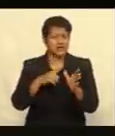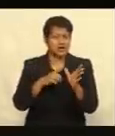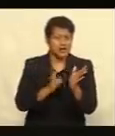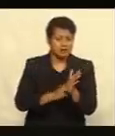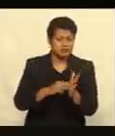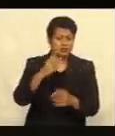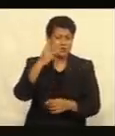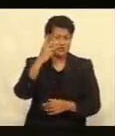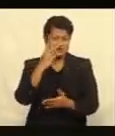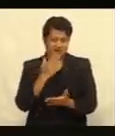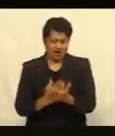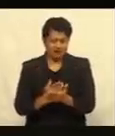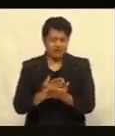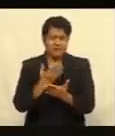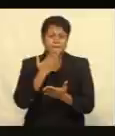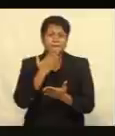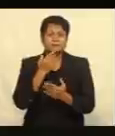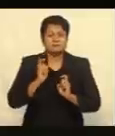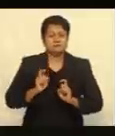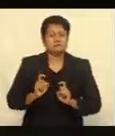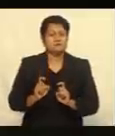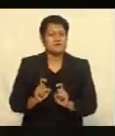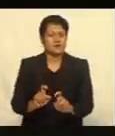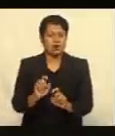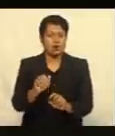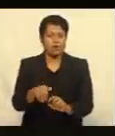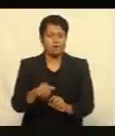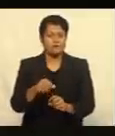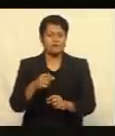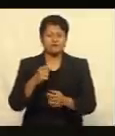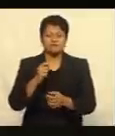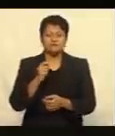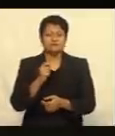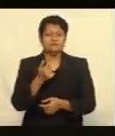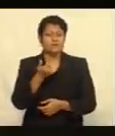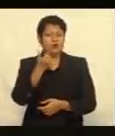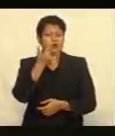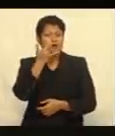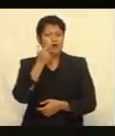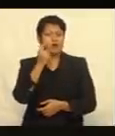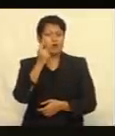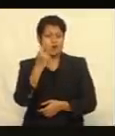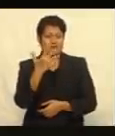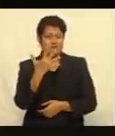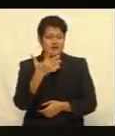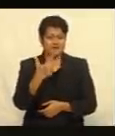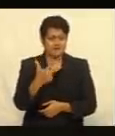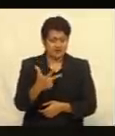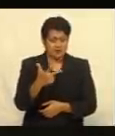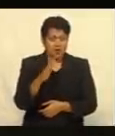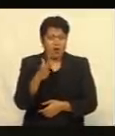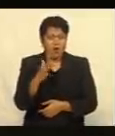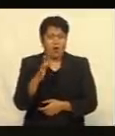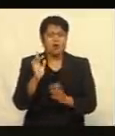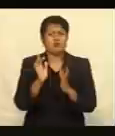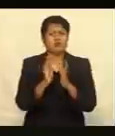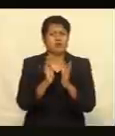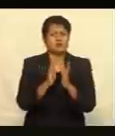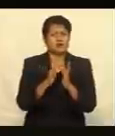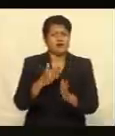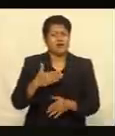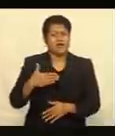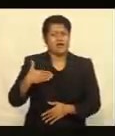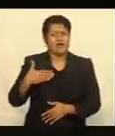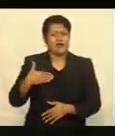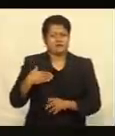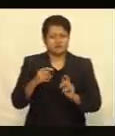to please stay at home, dial the numbers 158 or try and contact the health officials as you may be at